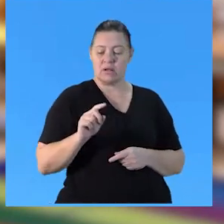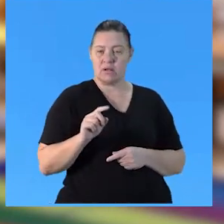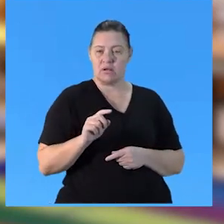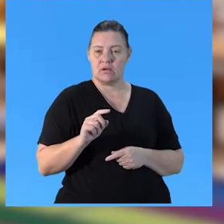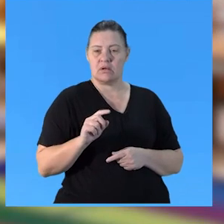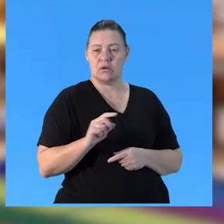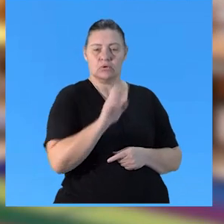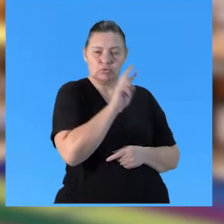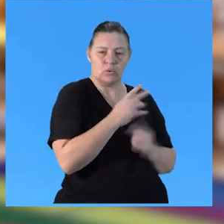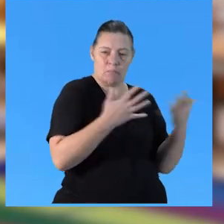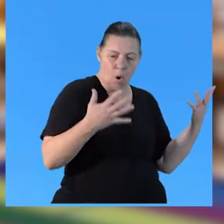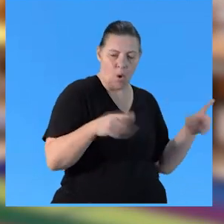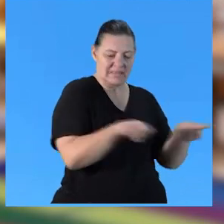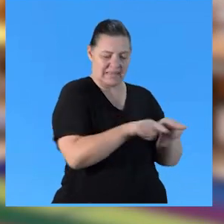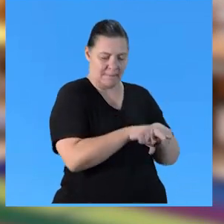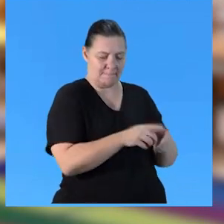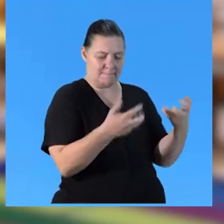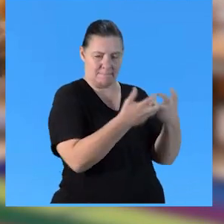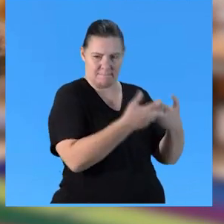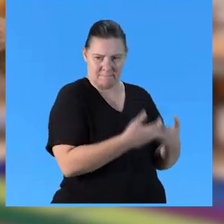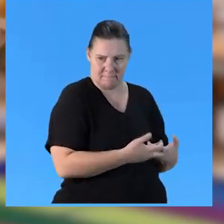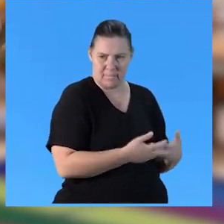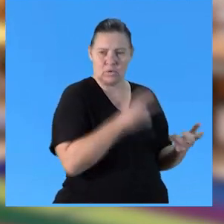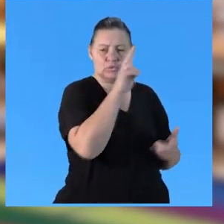from one terminal to the next, they will now have both the